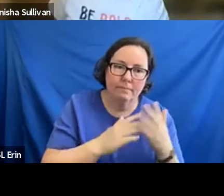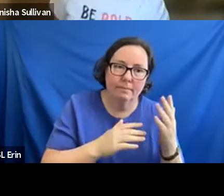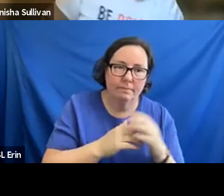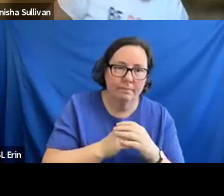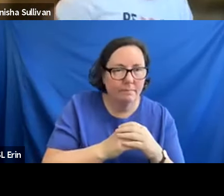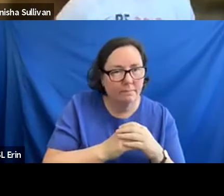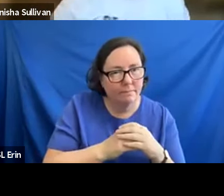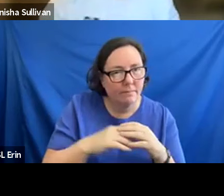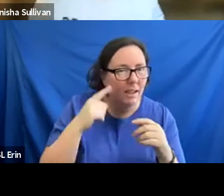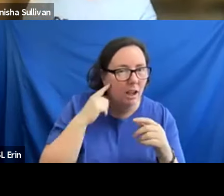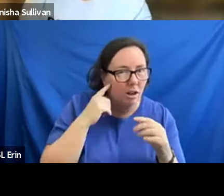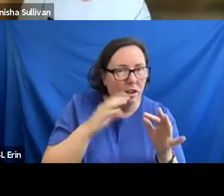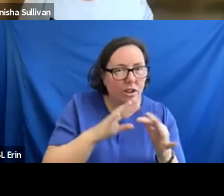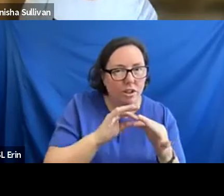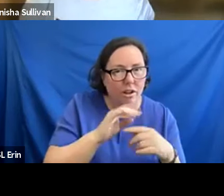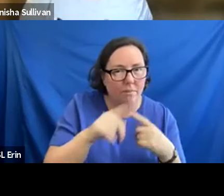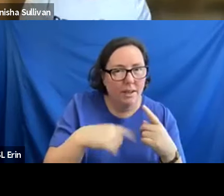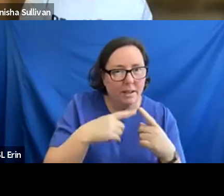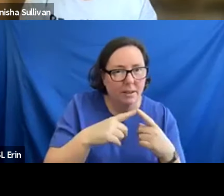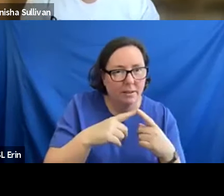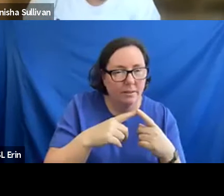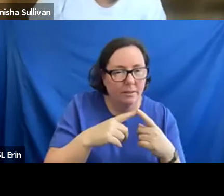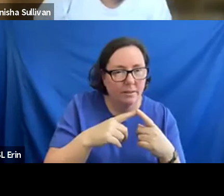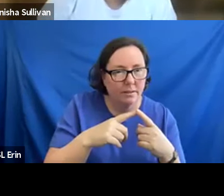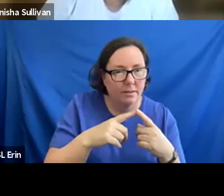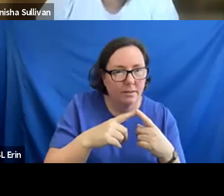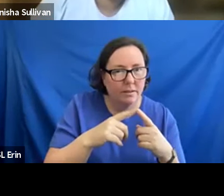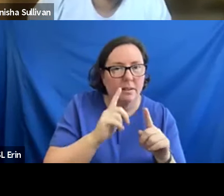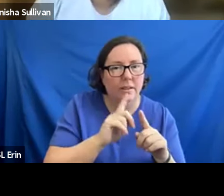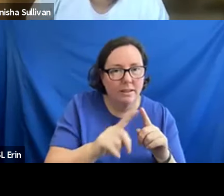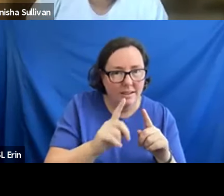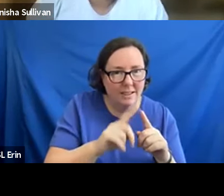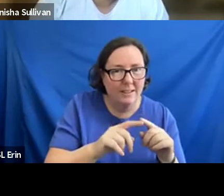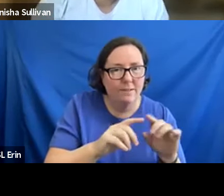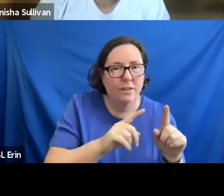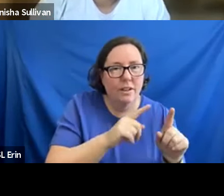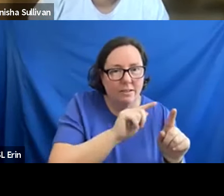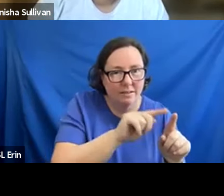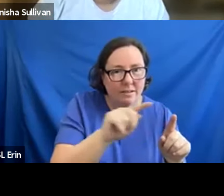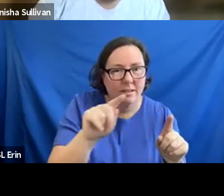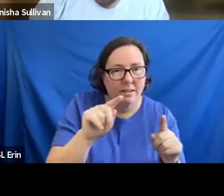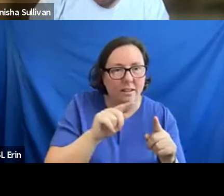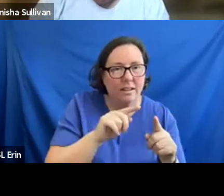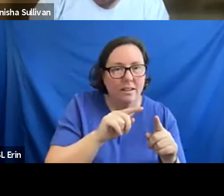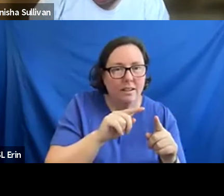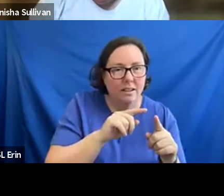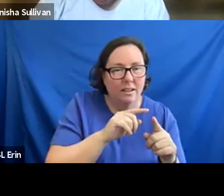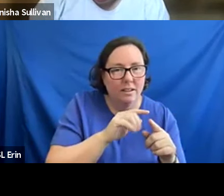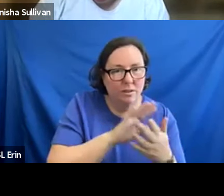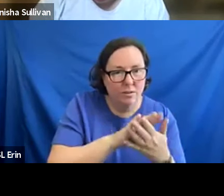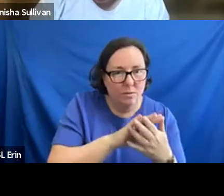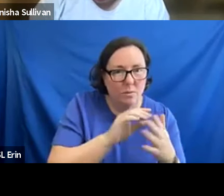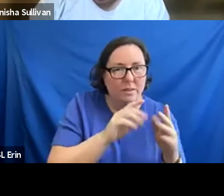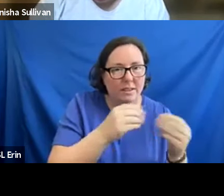I heard a comment about, yes, different institutions may grade people differently, but